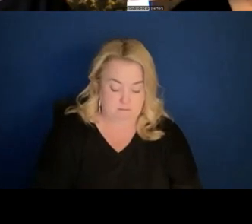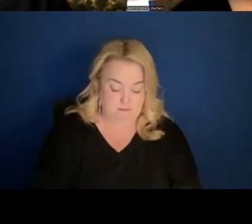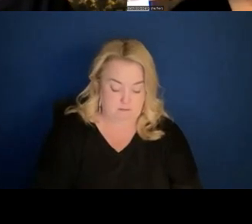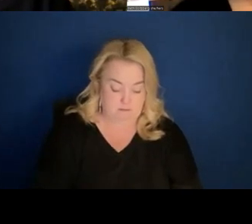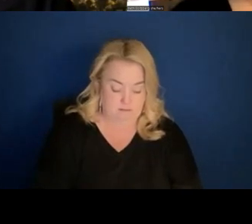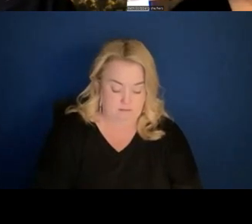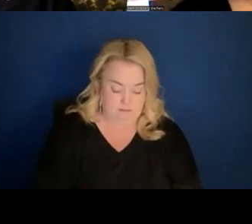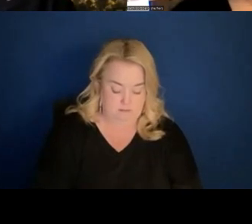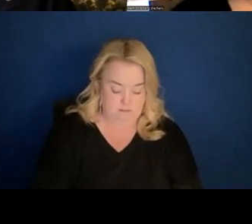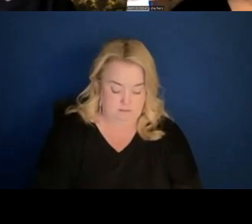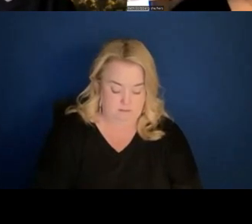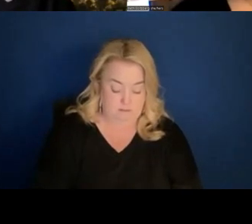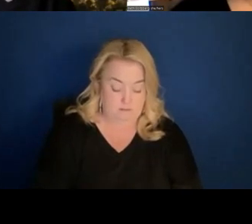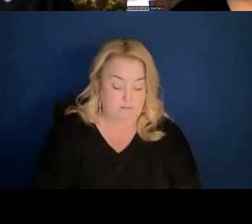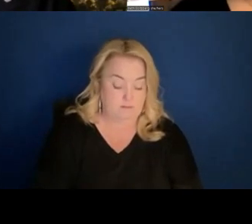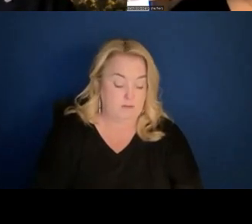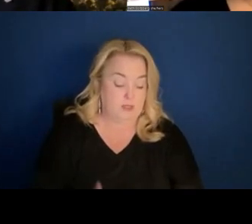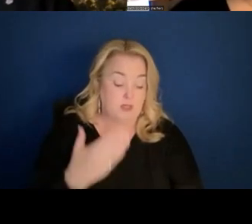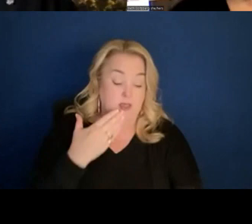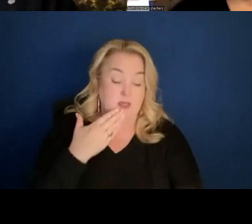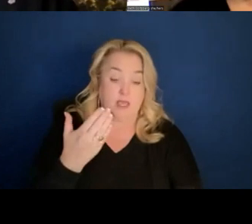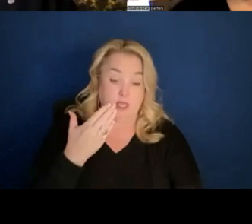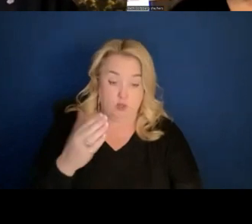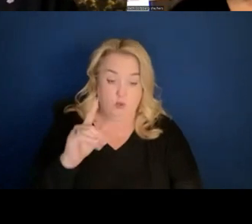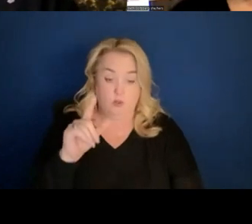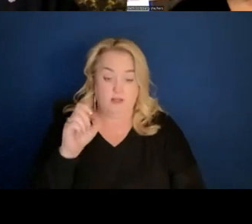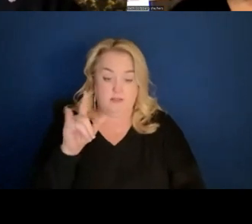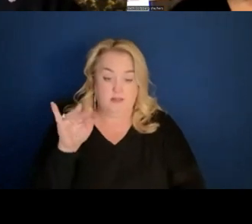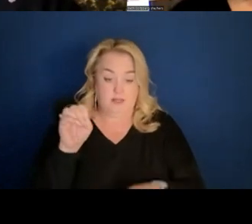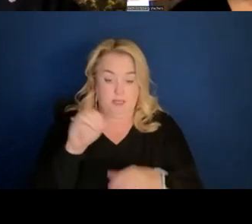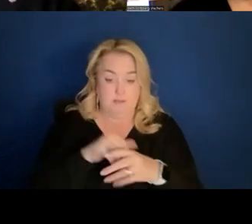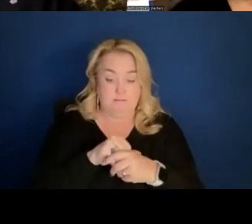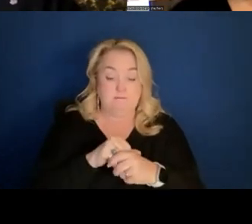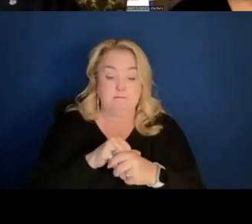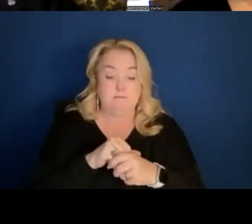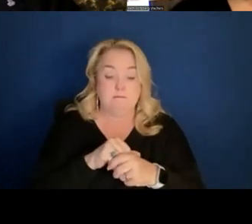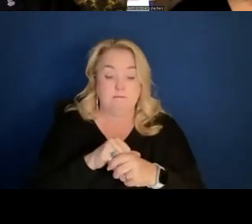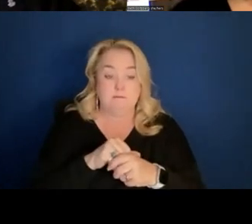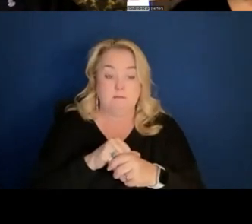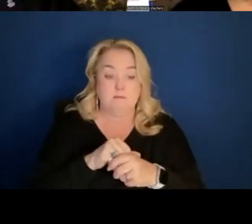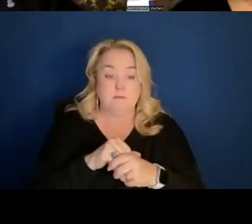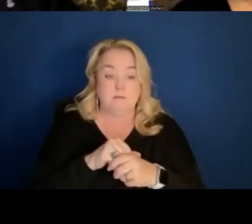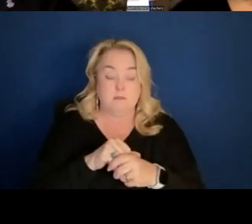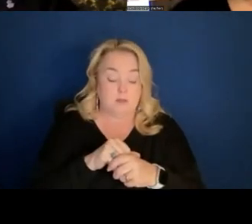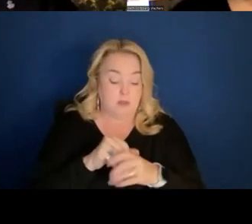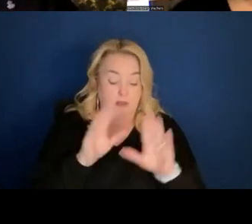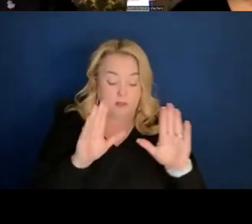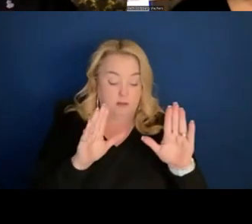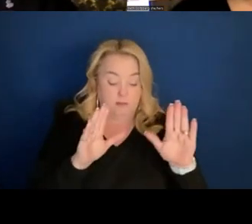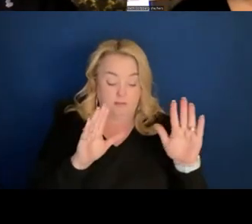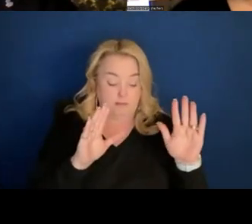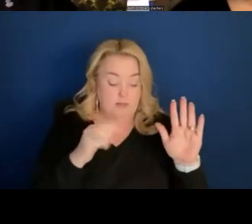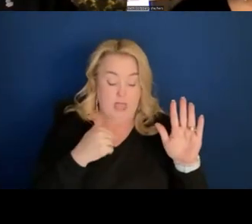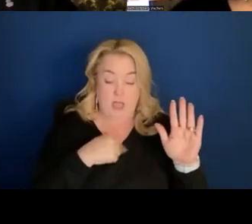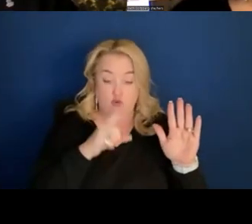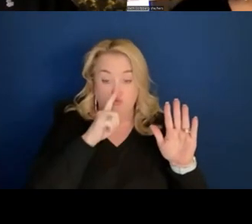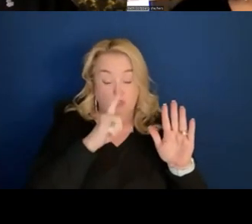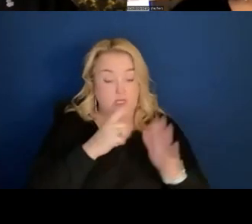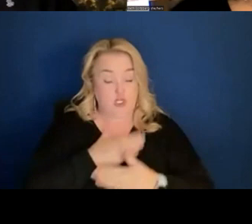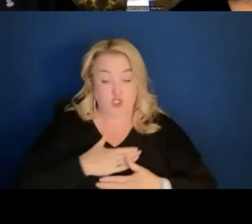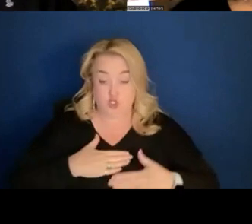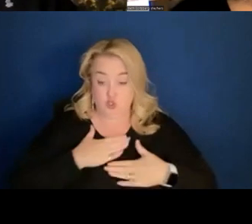Thank you so much, Leslie. So this is so serious right now. You all, I have really enjoyed